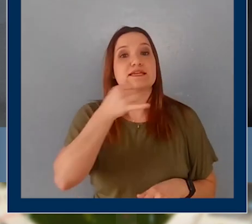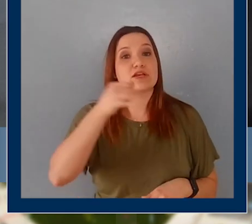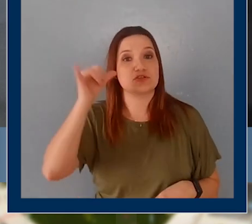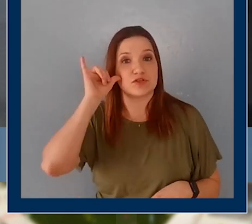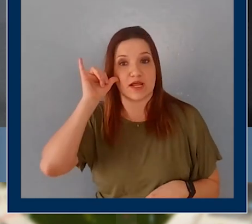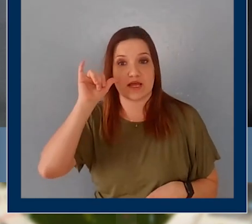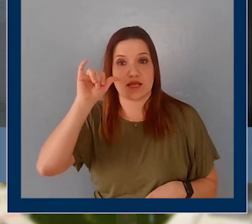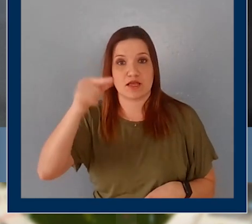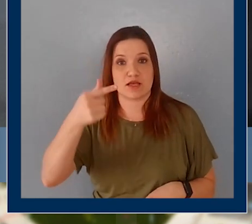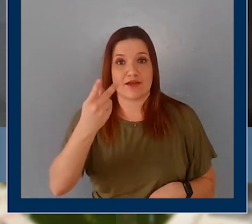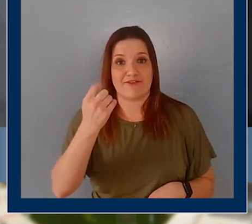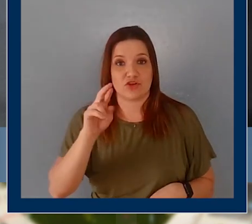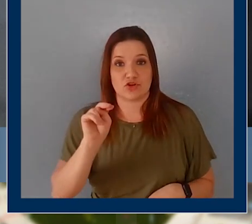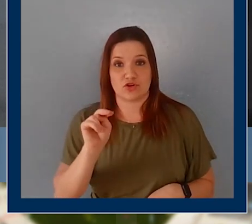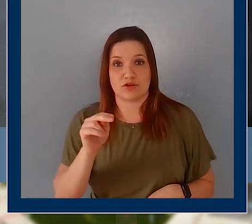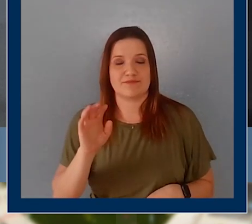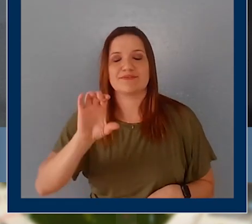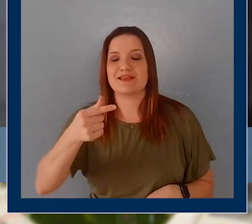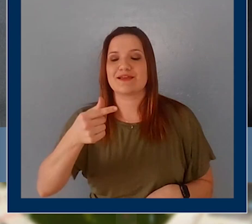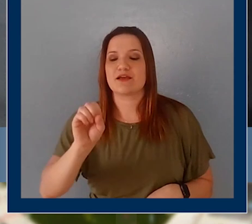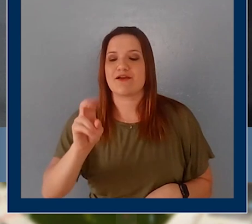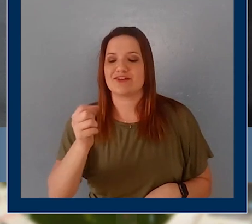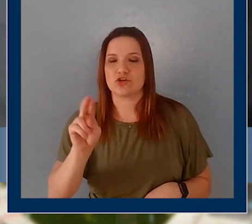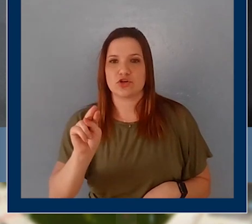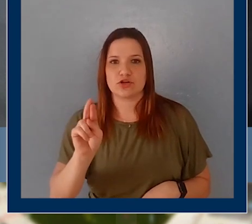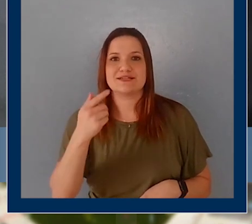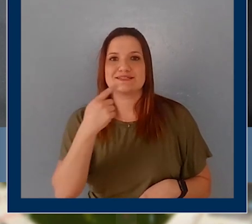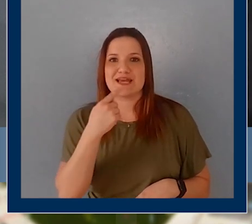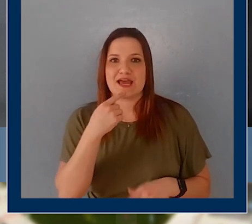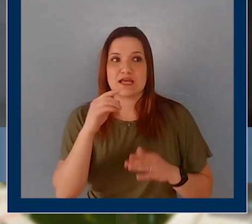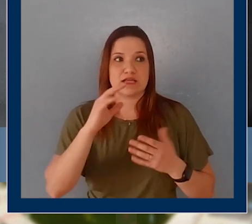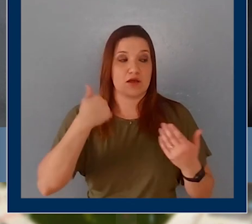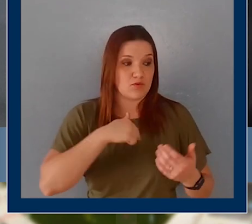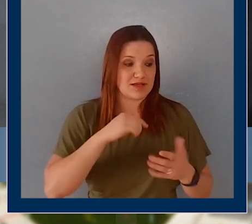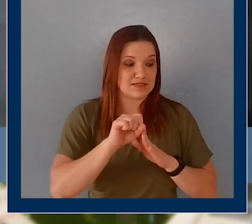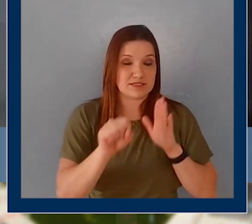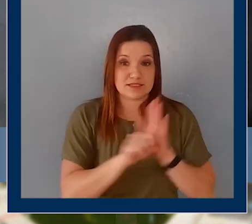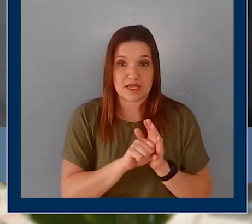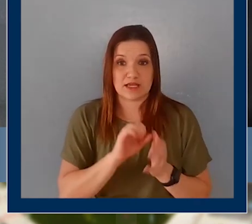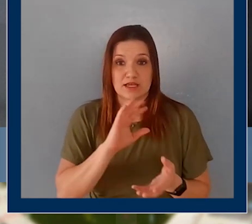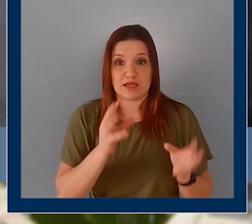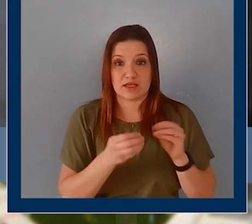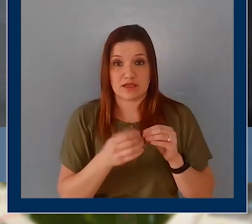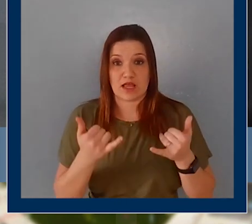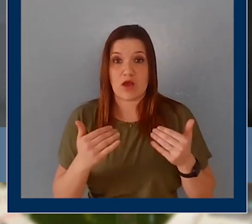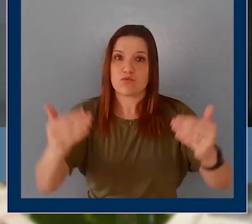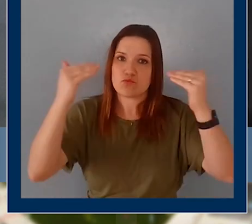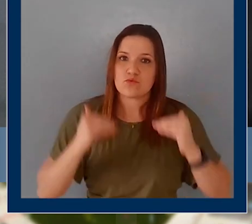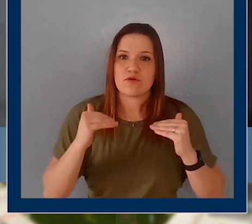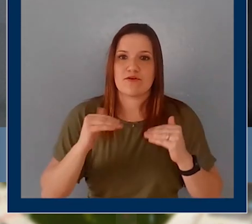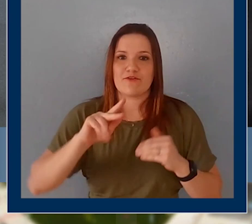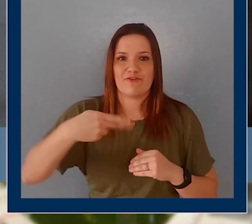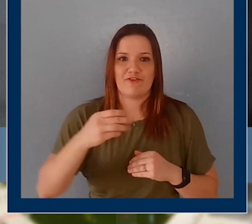instruction or help in how to do this. So we're all kind of struggling to make it work. Just yesterday, the